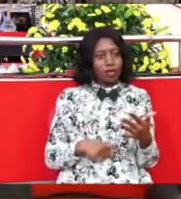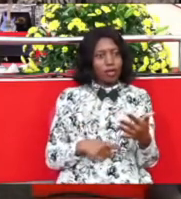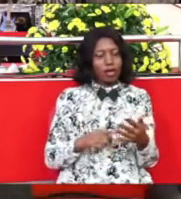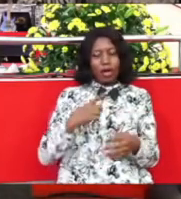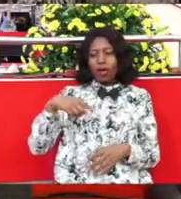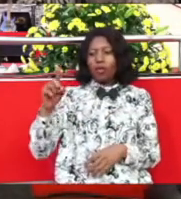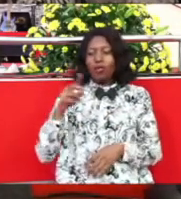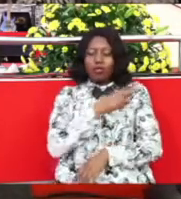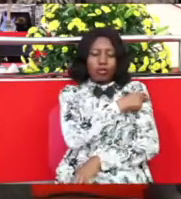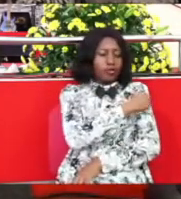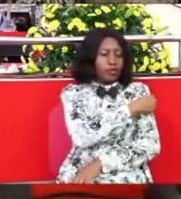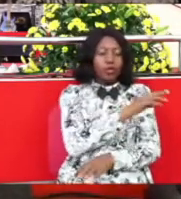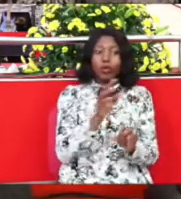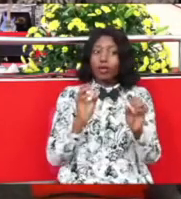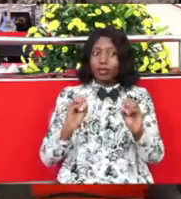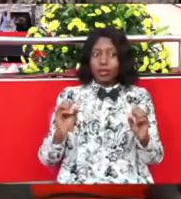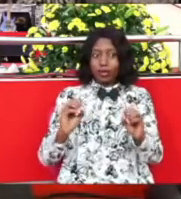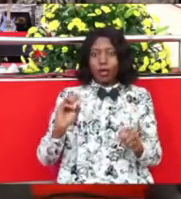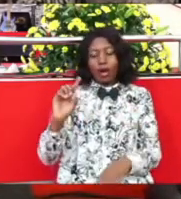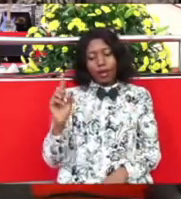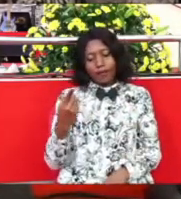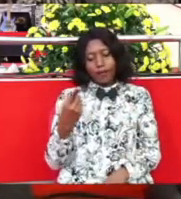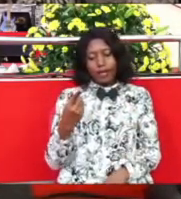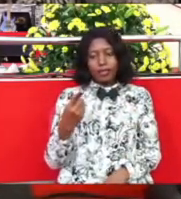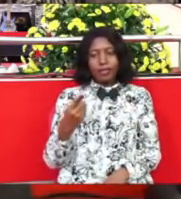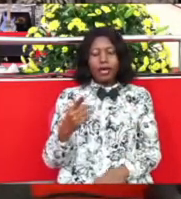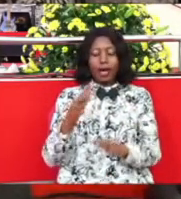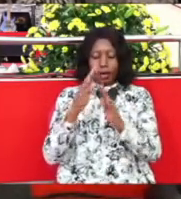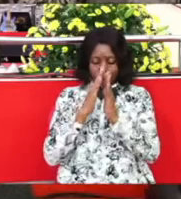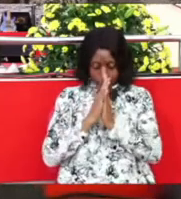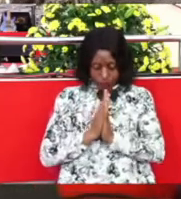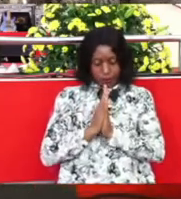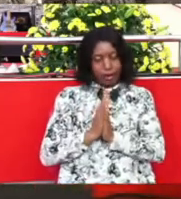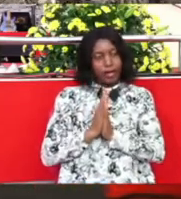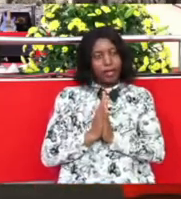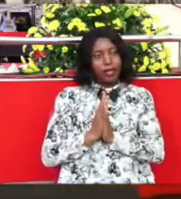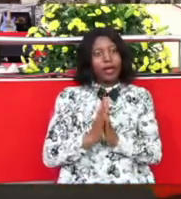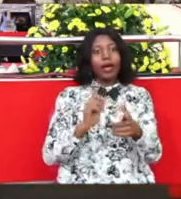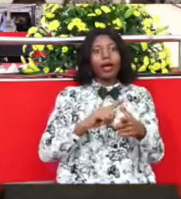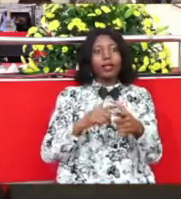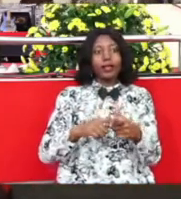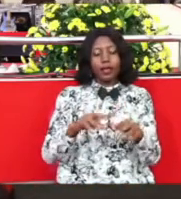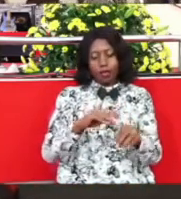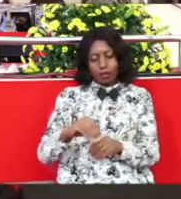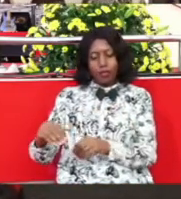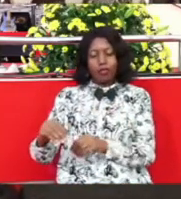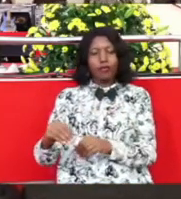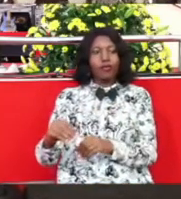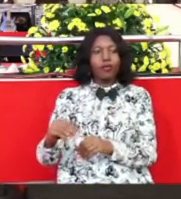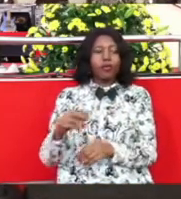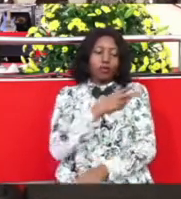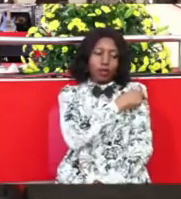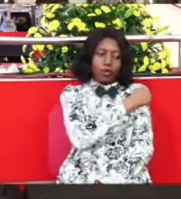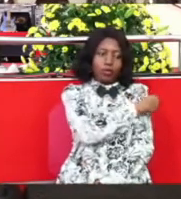first lay hands. Kelea mikono. And speak healing. Natangaza uponyaji. And then take them to the hospital for the doctors to confirm